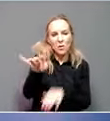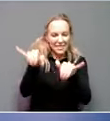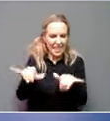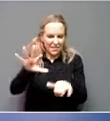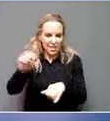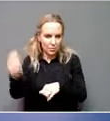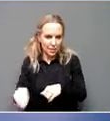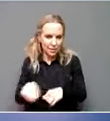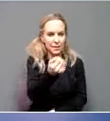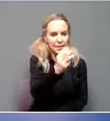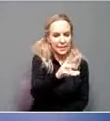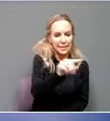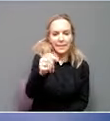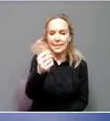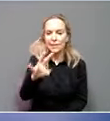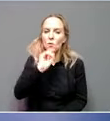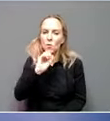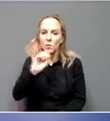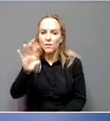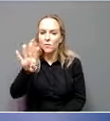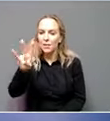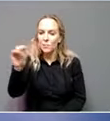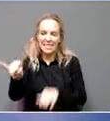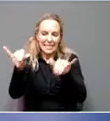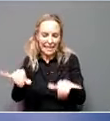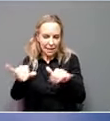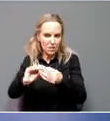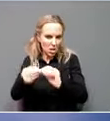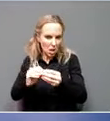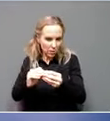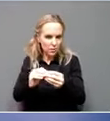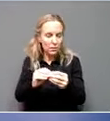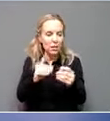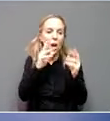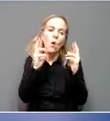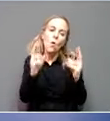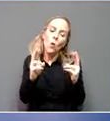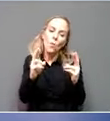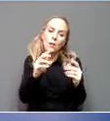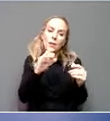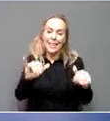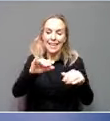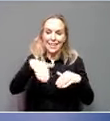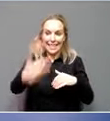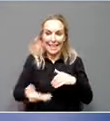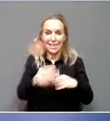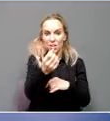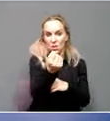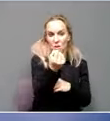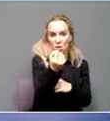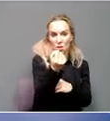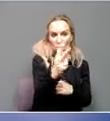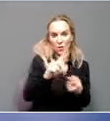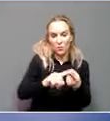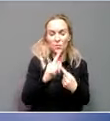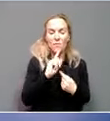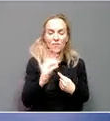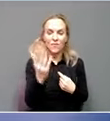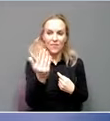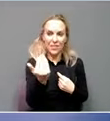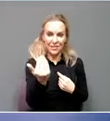17 is the same. And I hope on these two, 12 to 15 and 16 to 17, I hope we're